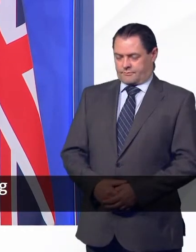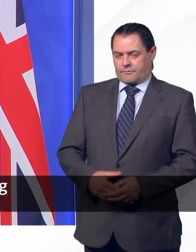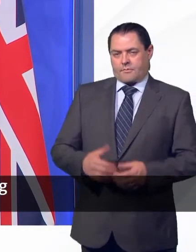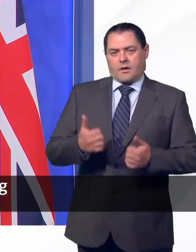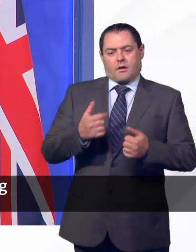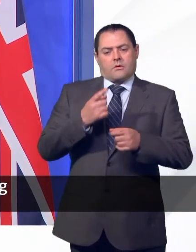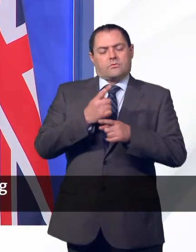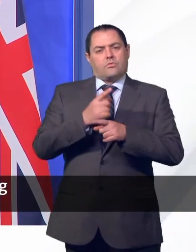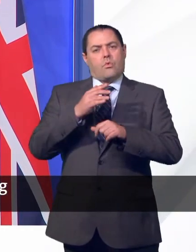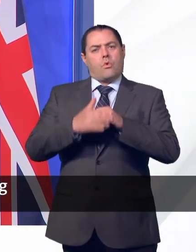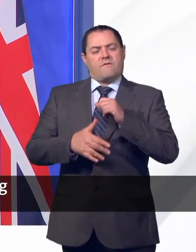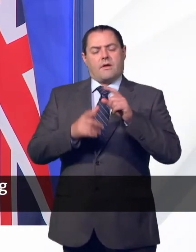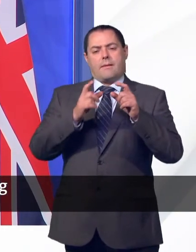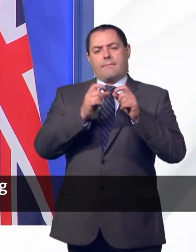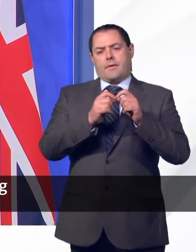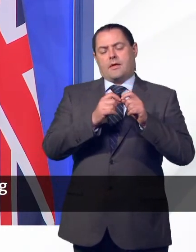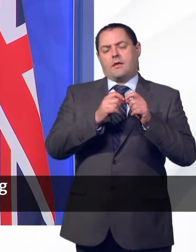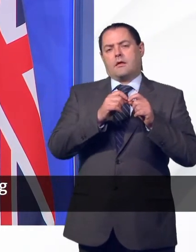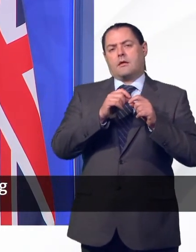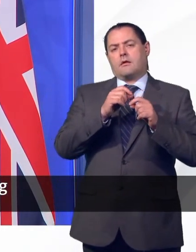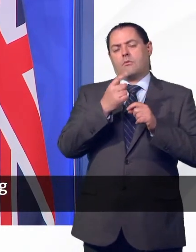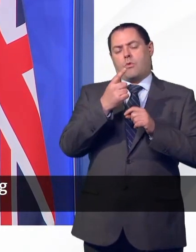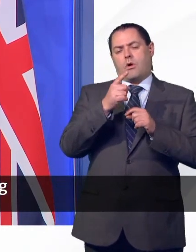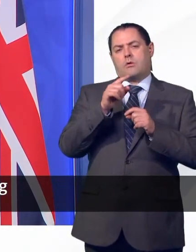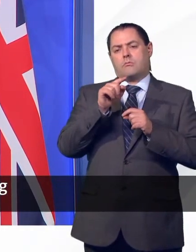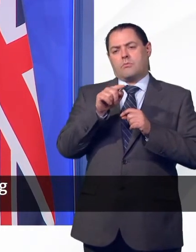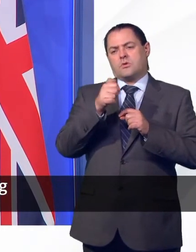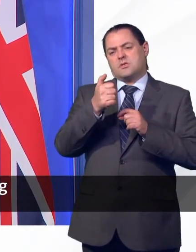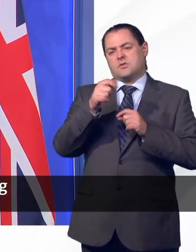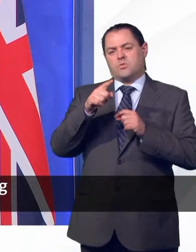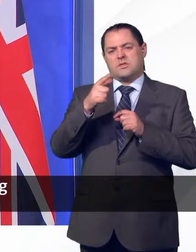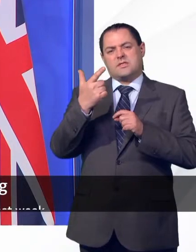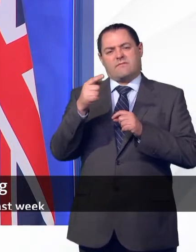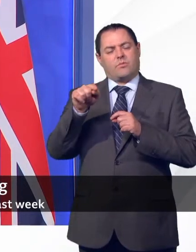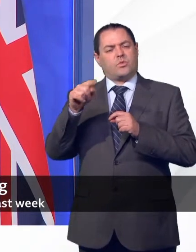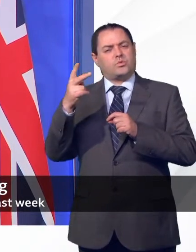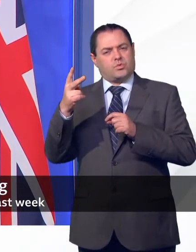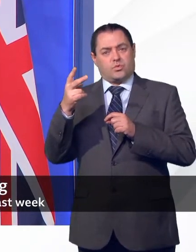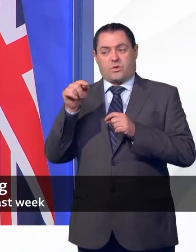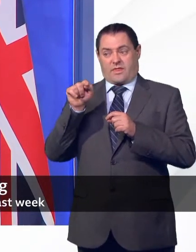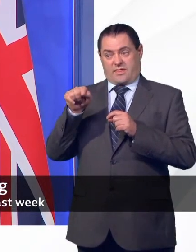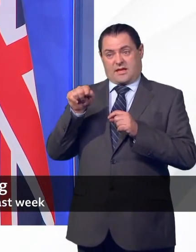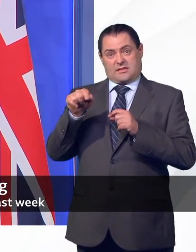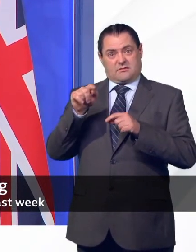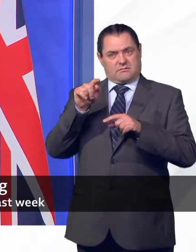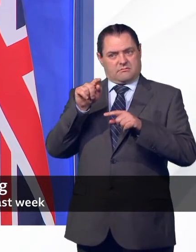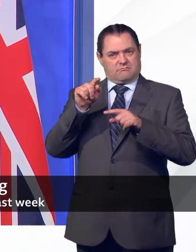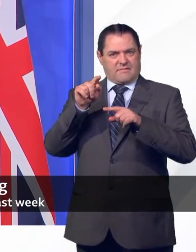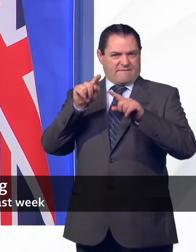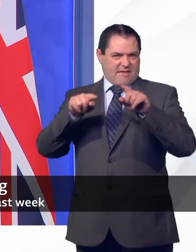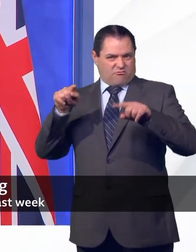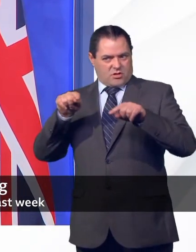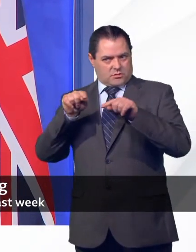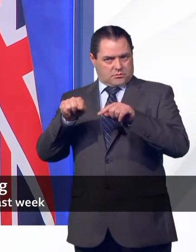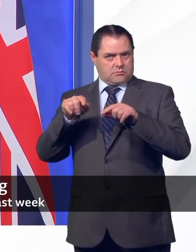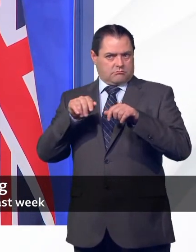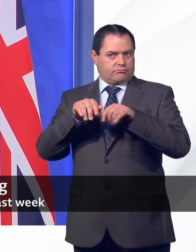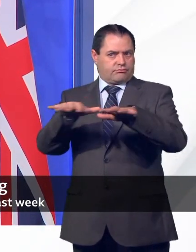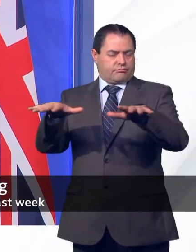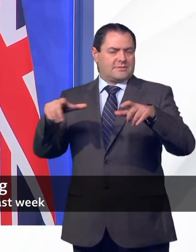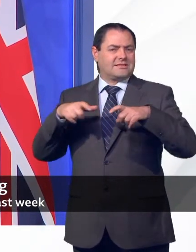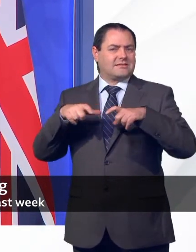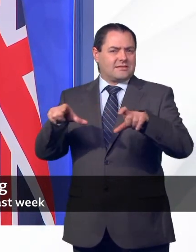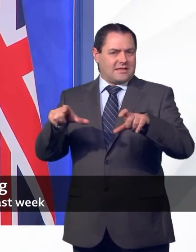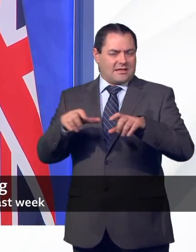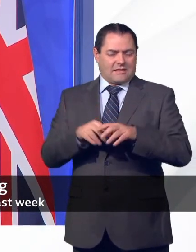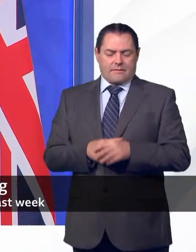B1617.2 is still spreading. And the latest estimates are that more than half